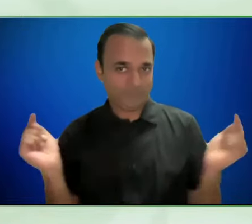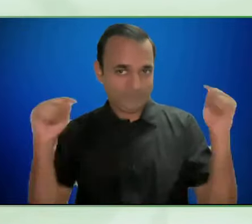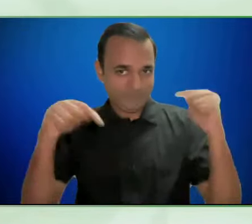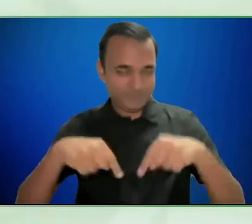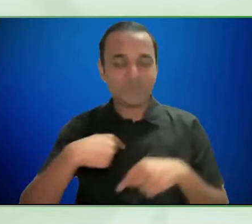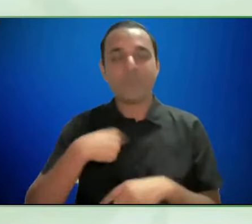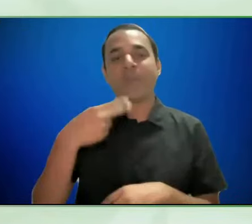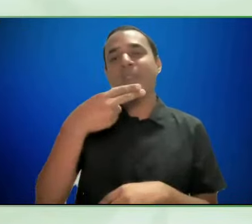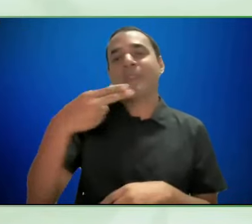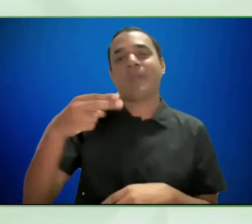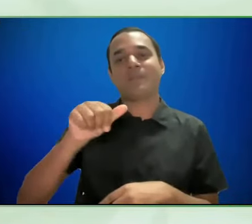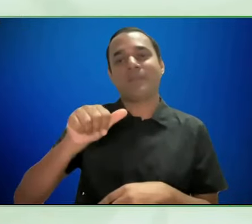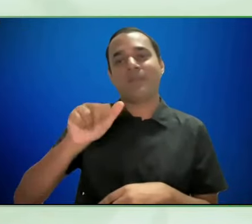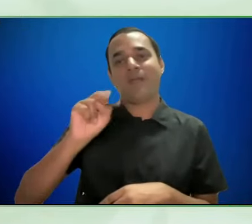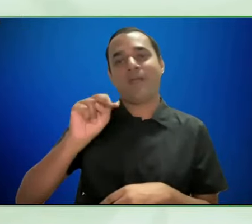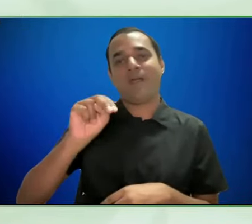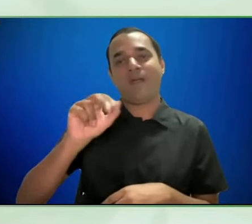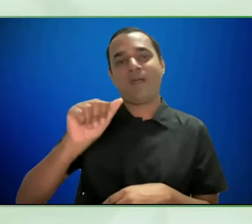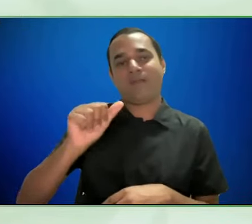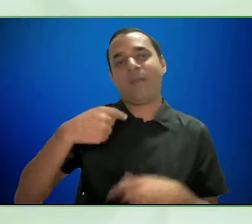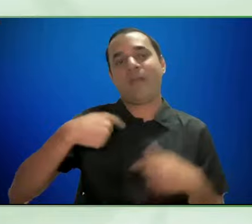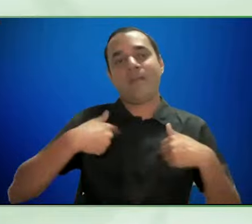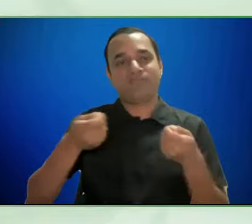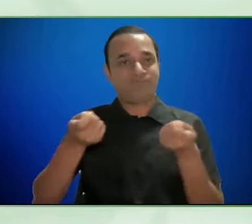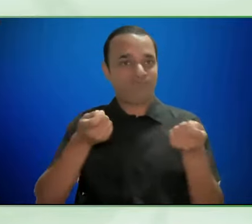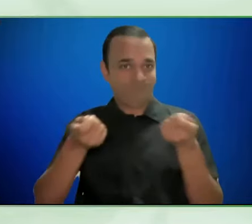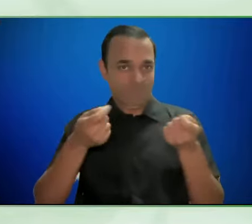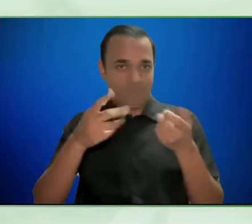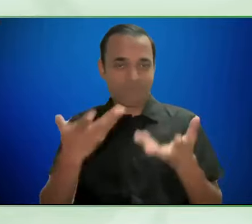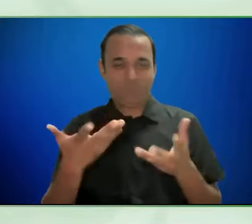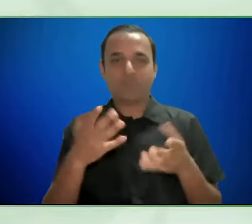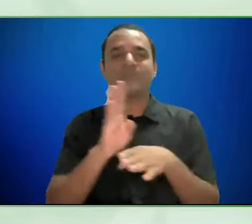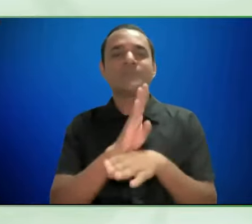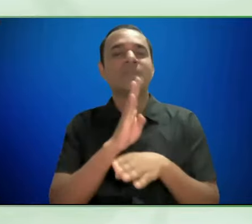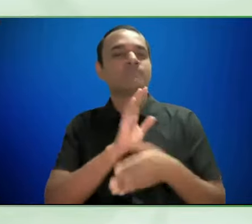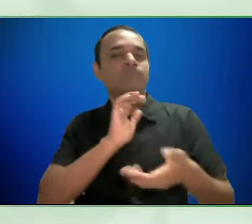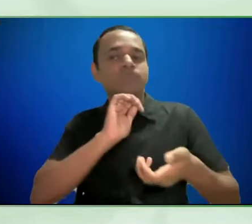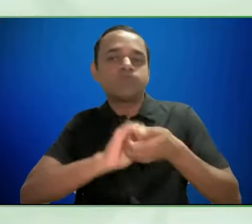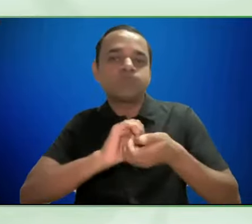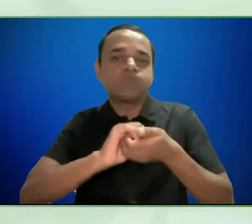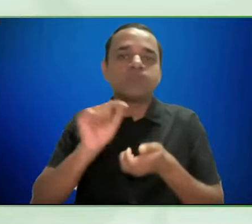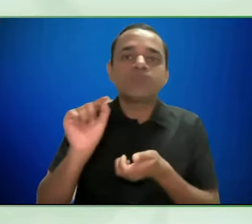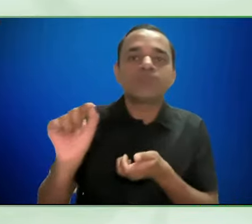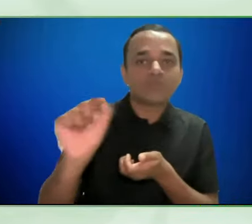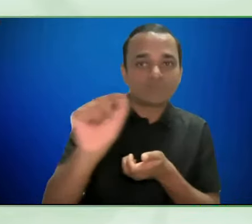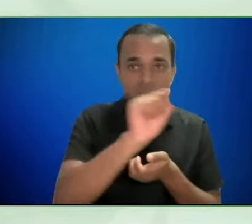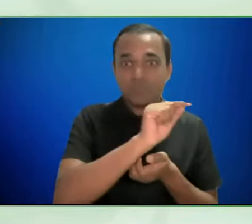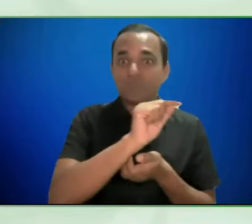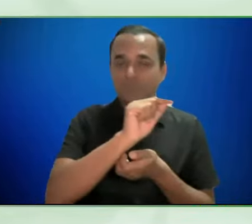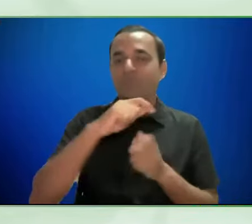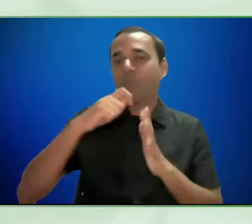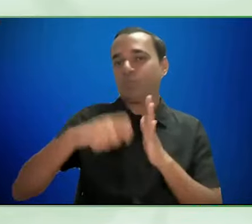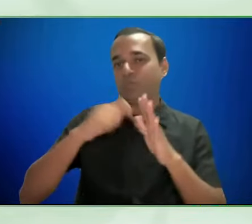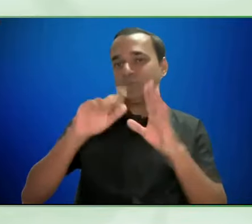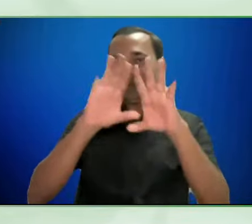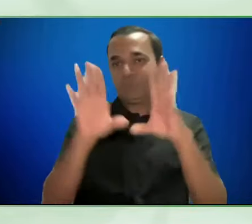coordinating our Young Voices at ZeroCon 24. And I'm extremely happy to welcome my two guests.